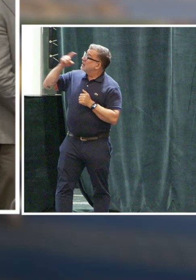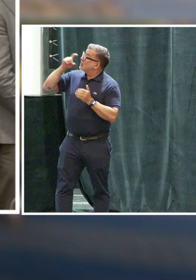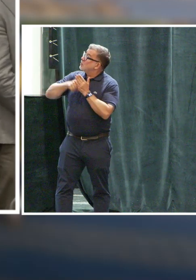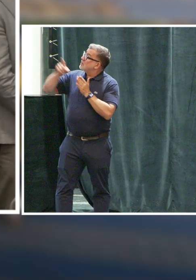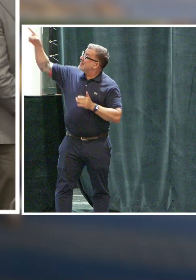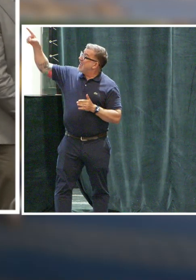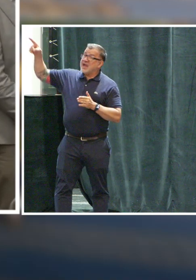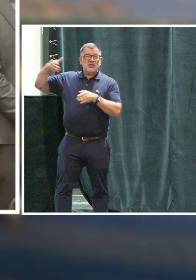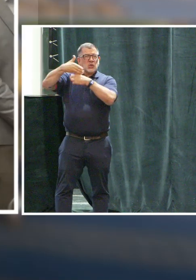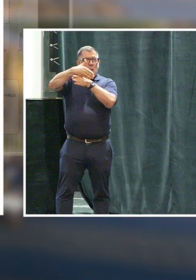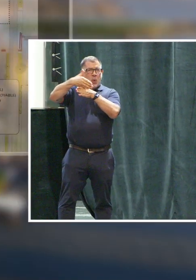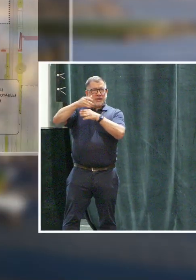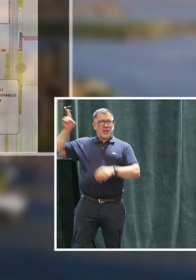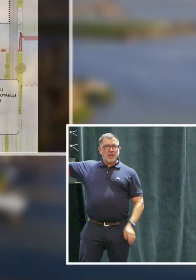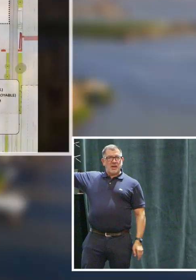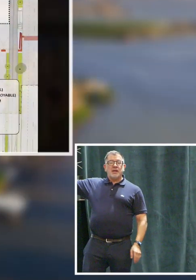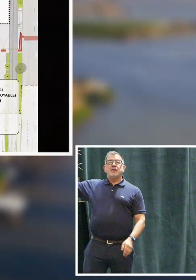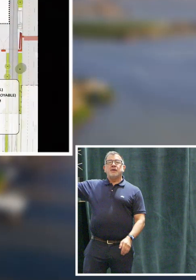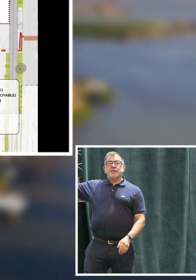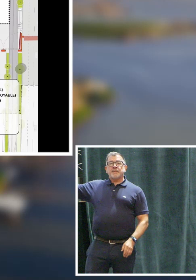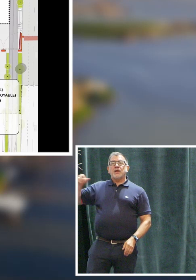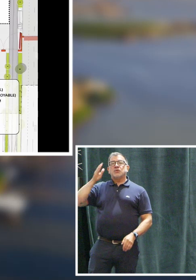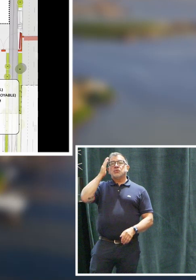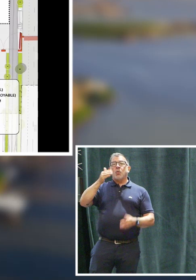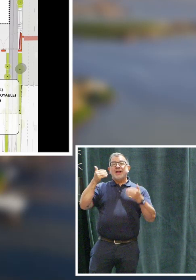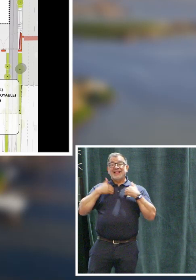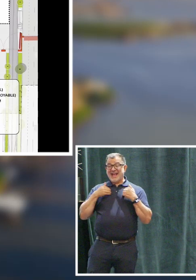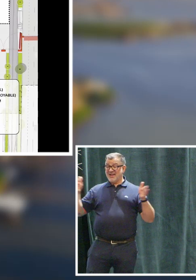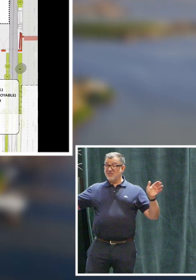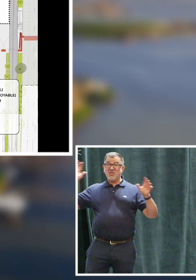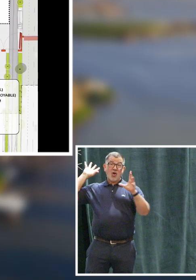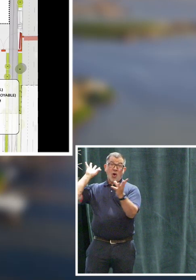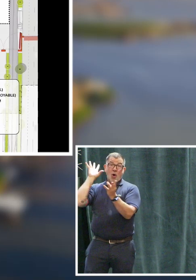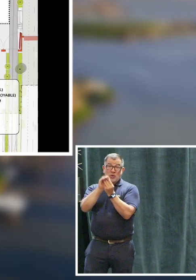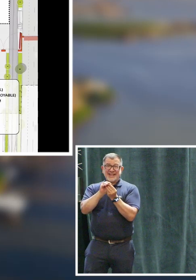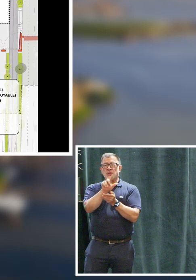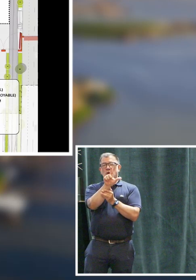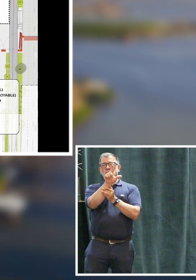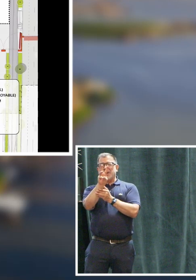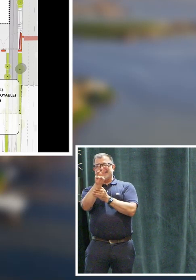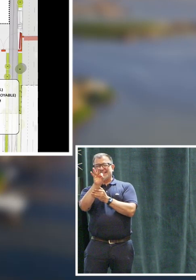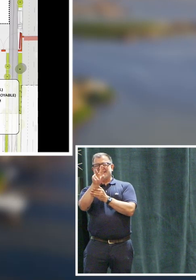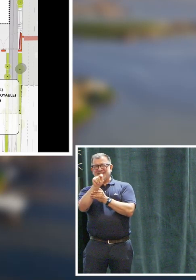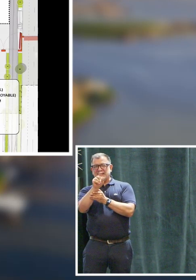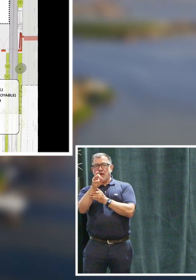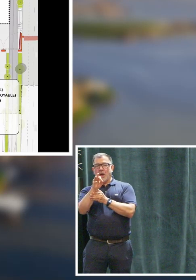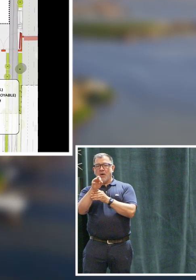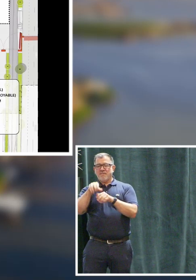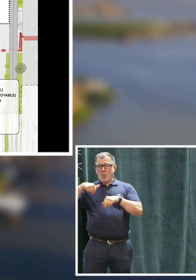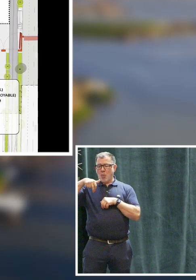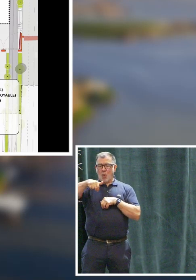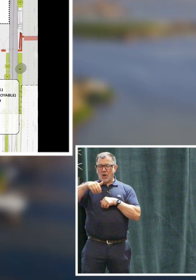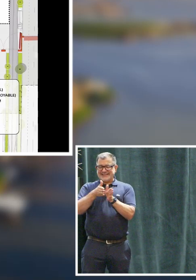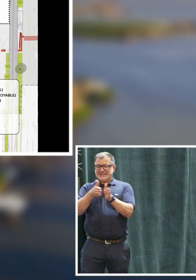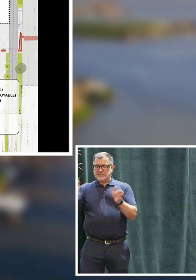in this image right here. So there's going to be a total of 26 feet of walking space. One of them is this kind of faster, wider path